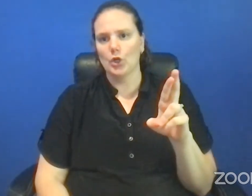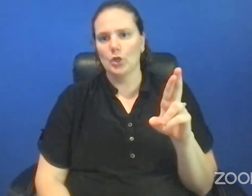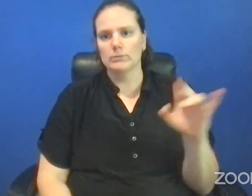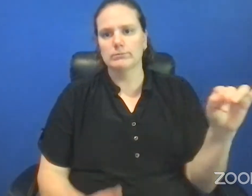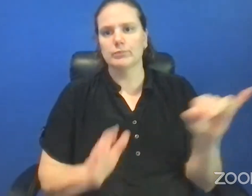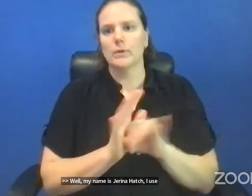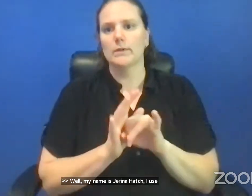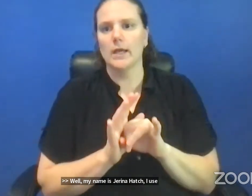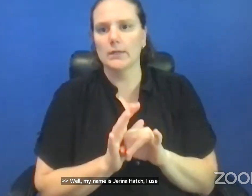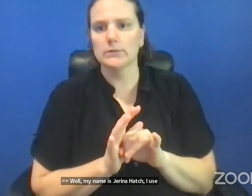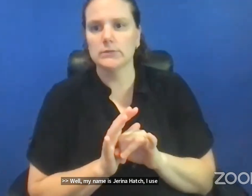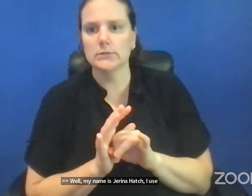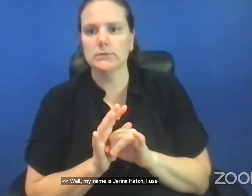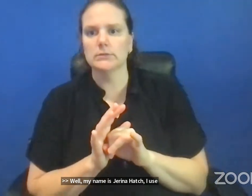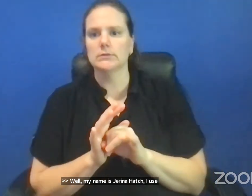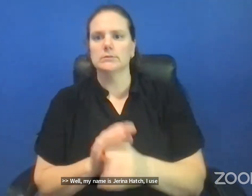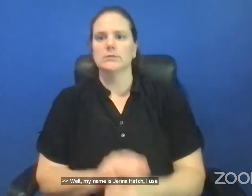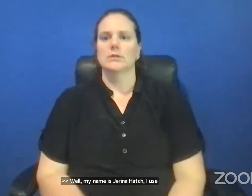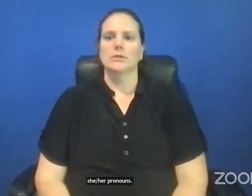I